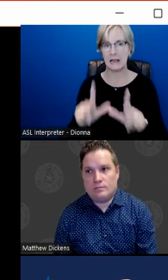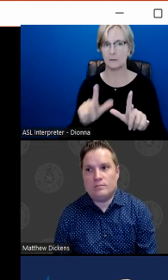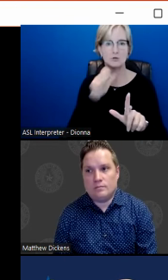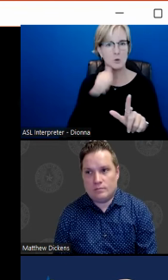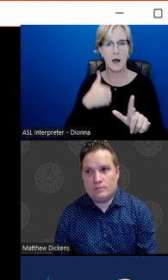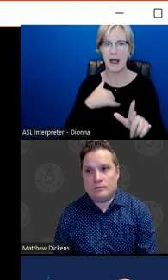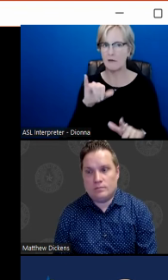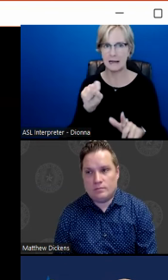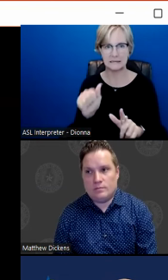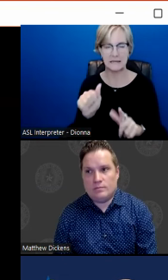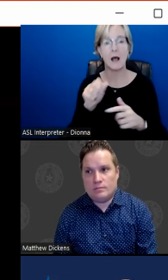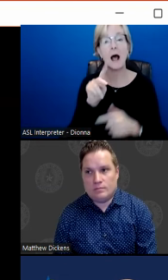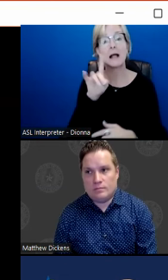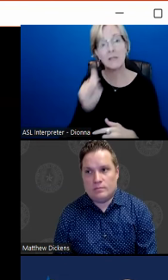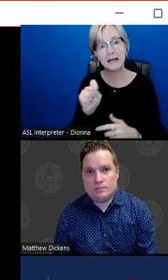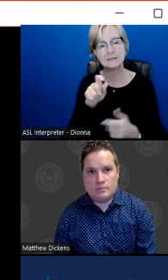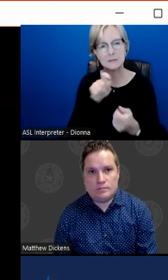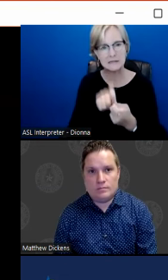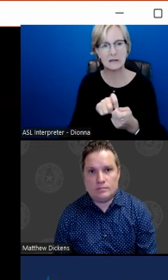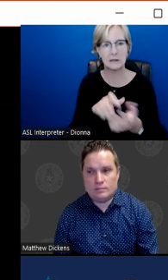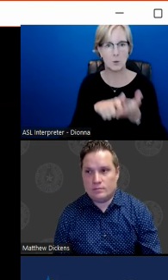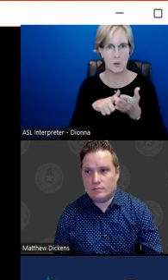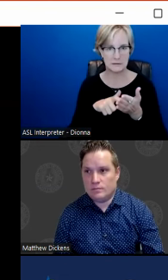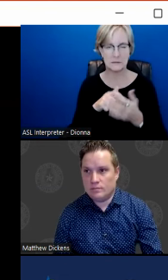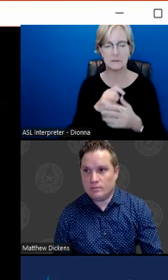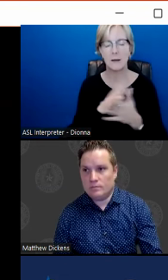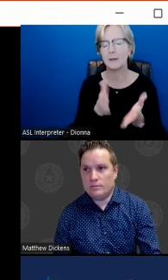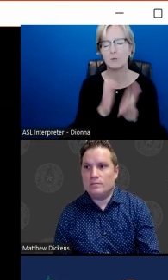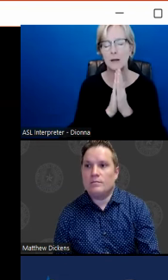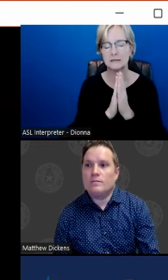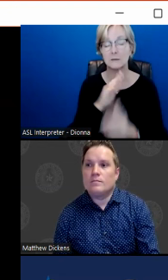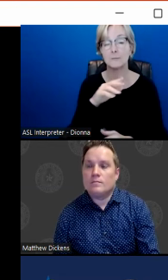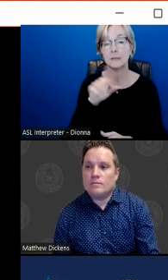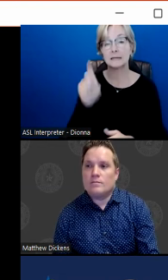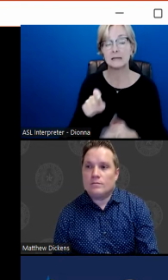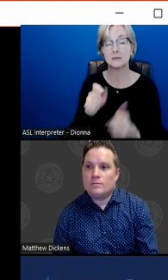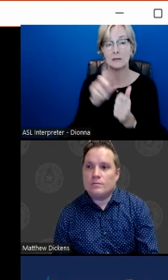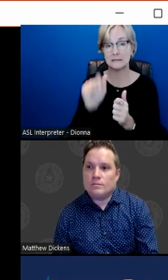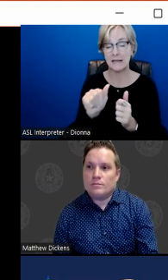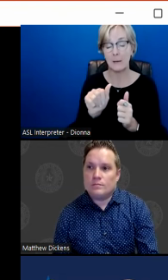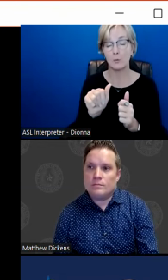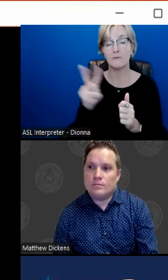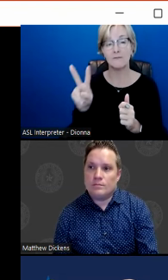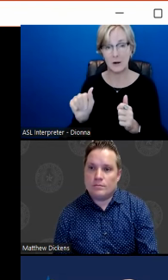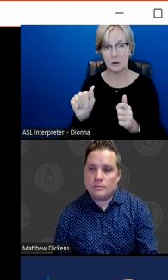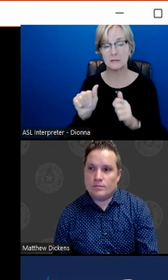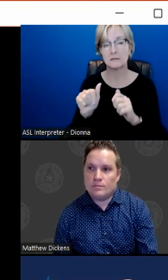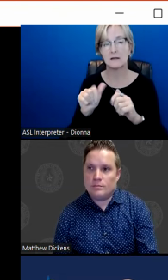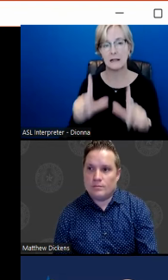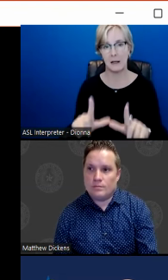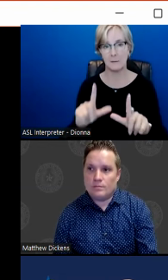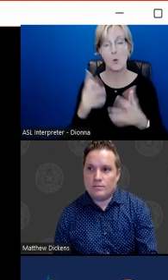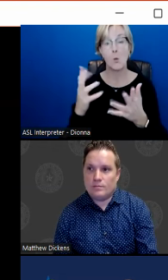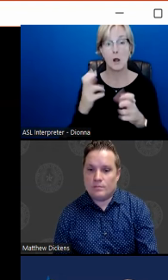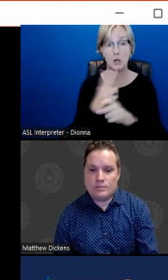ISA unless it's specifically requested. Texans with disabled veteran license plates wishing to use a disabled